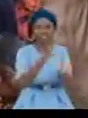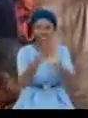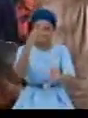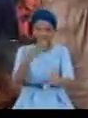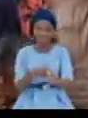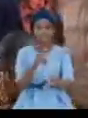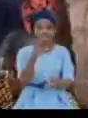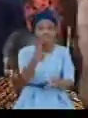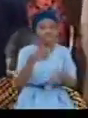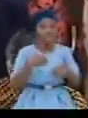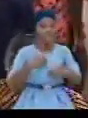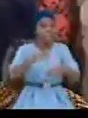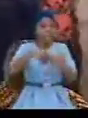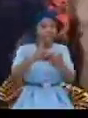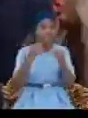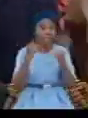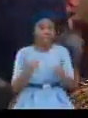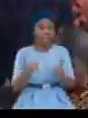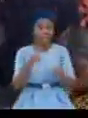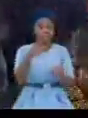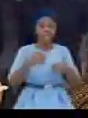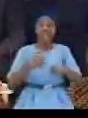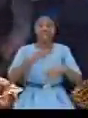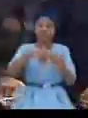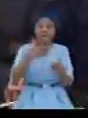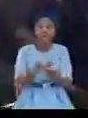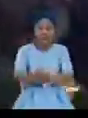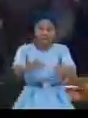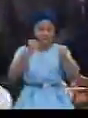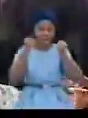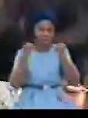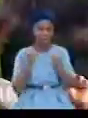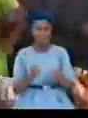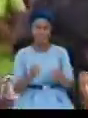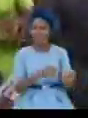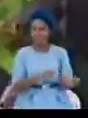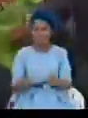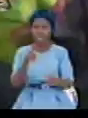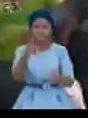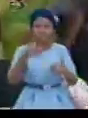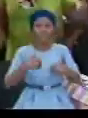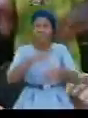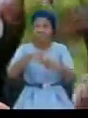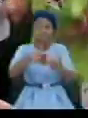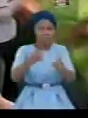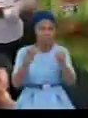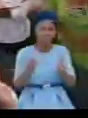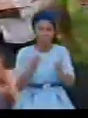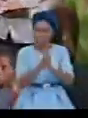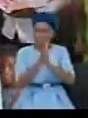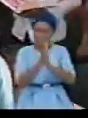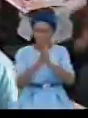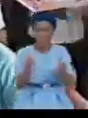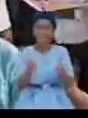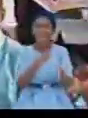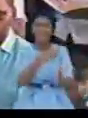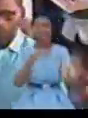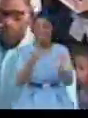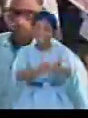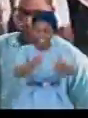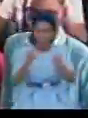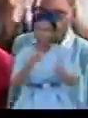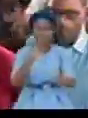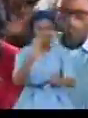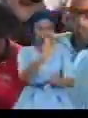power. You have all power. You have all power. You have all power, and it is yours. You have